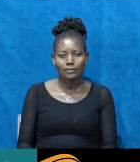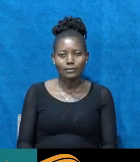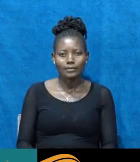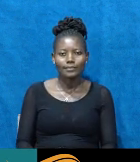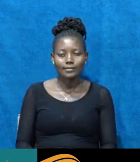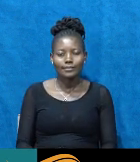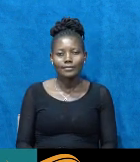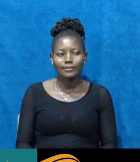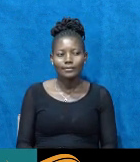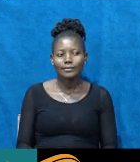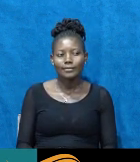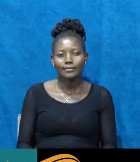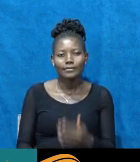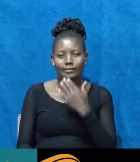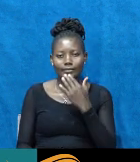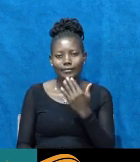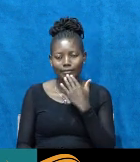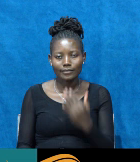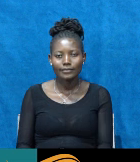Any other concern?